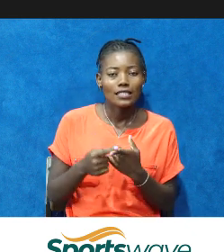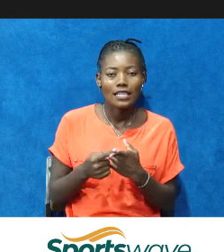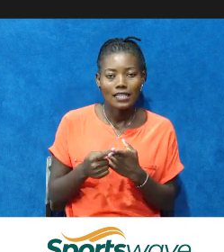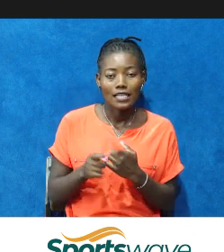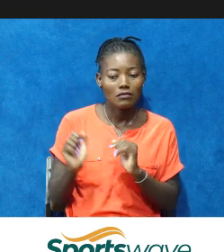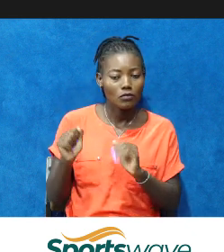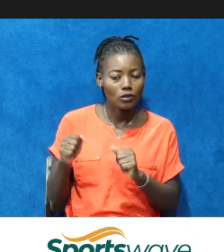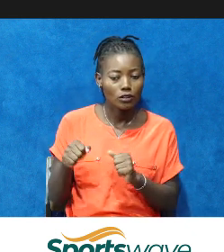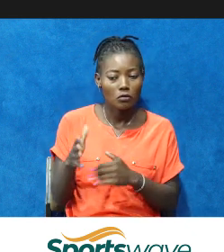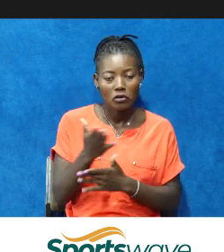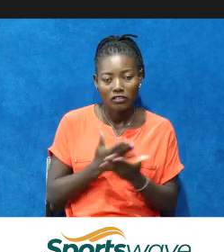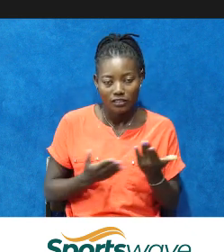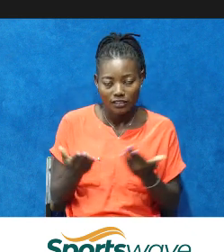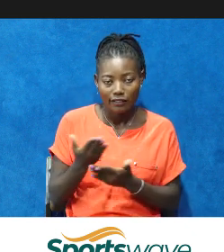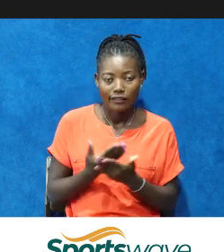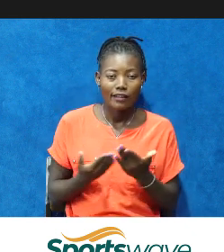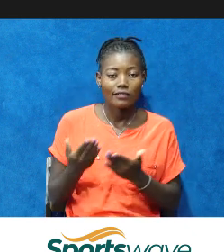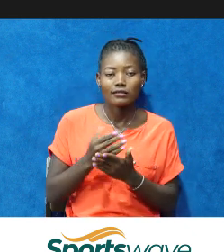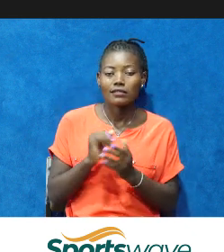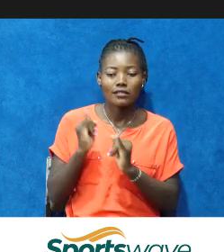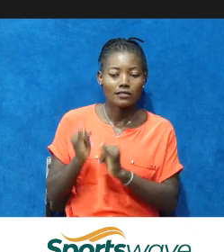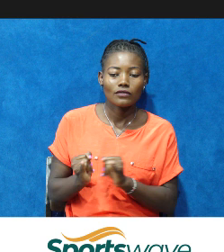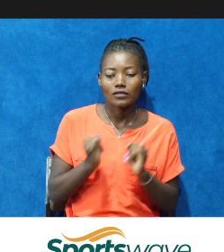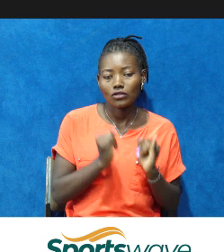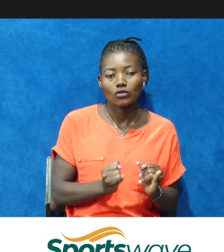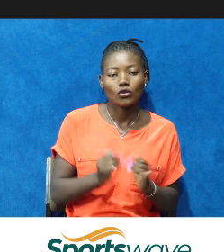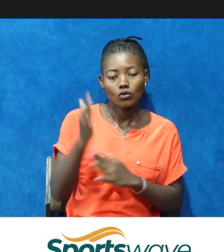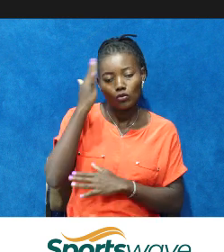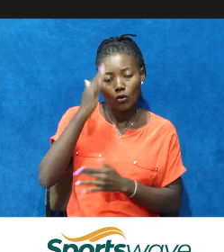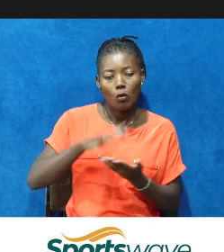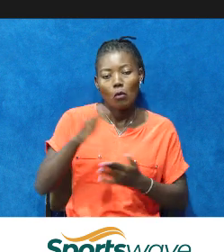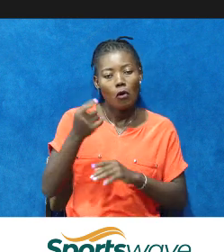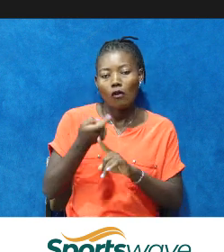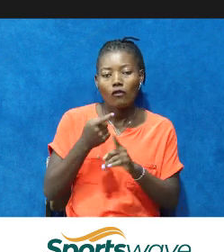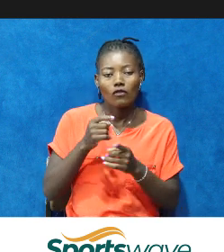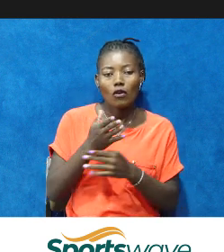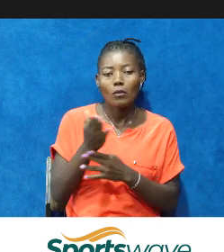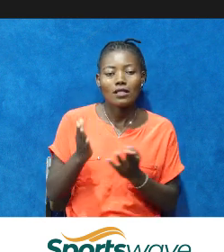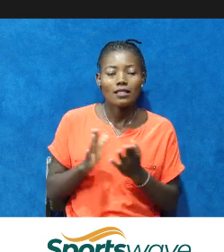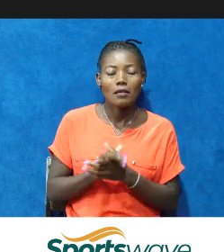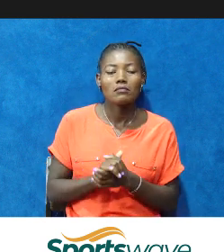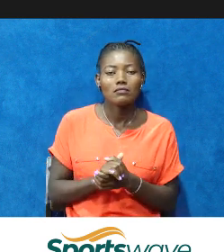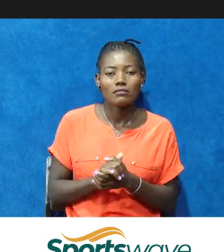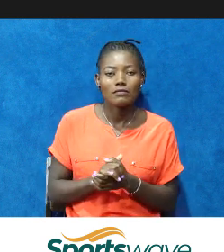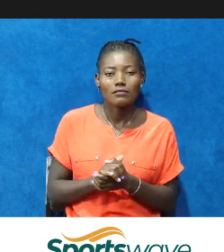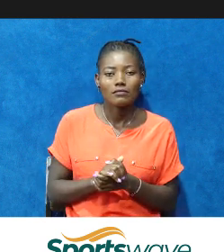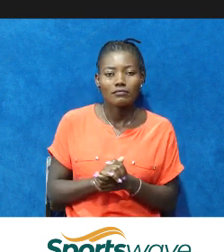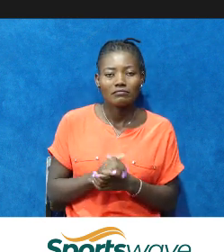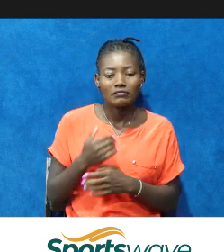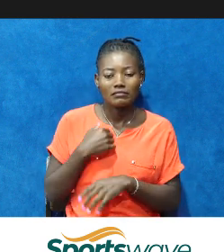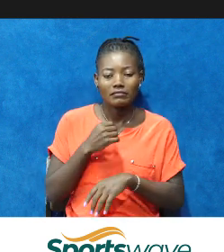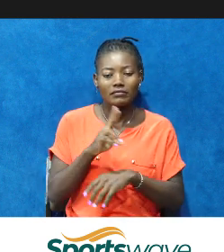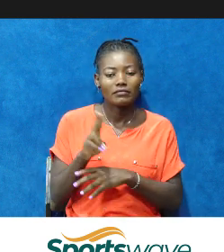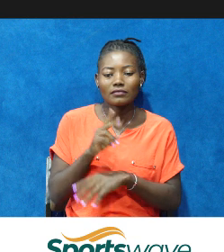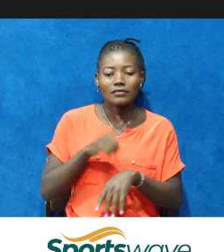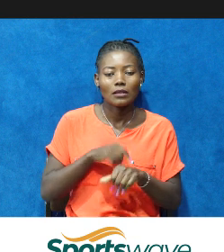and you can get in touch. You can get in touch as an individual to find out more from them. Otherwise, I won't take a lot of time.